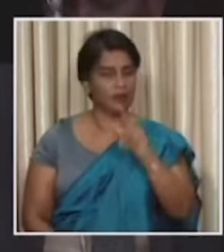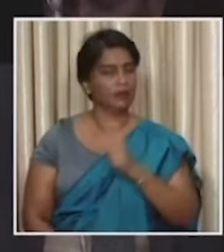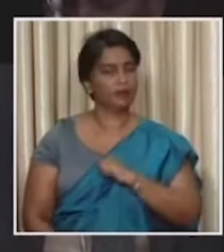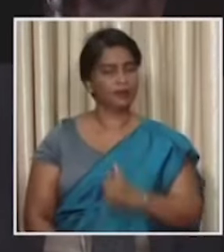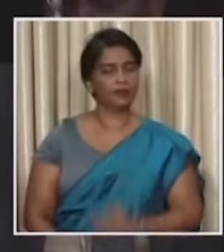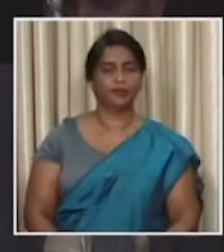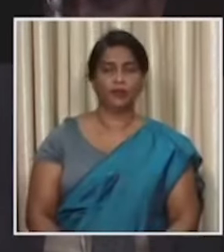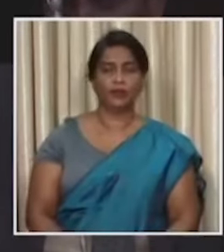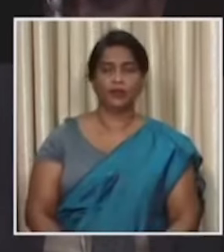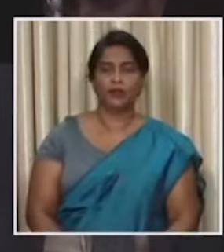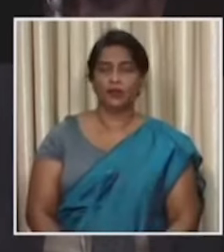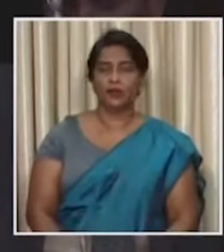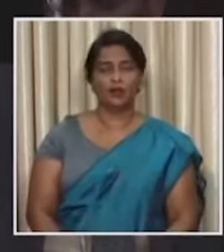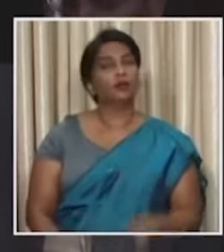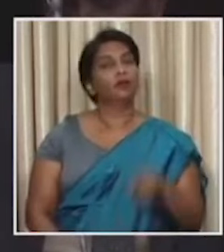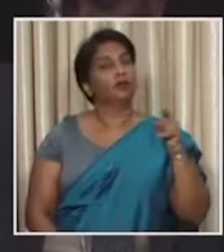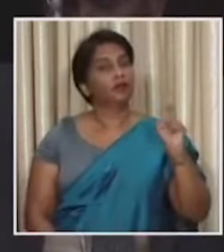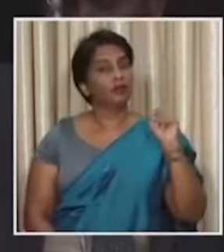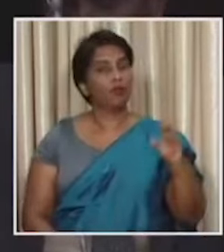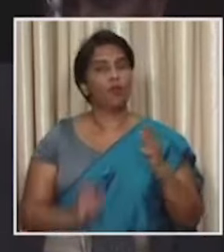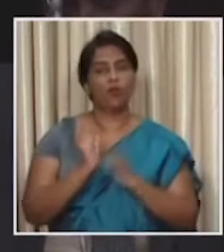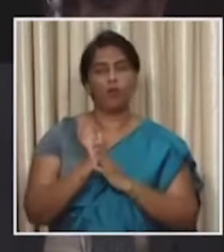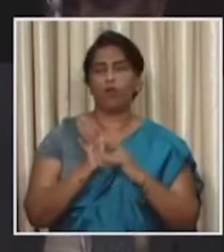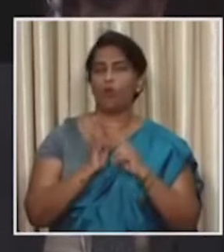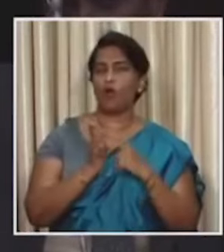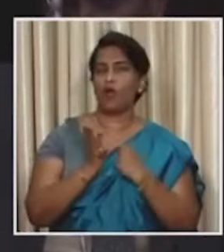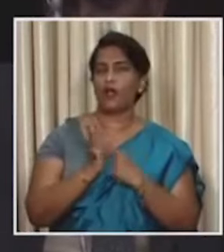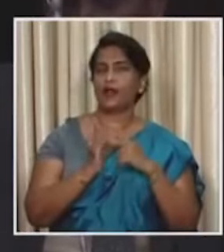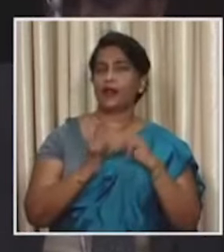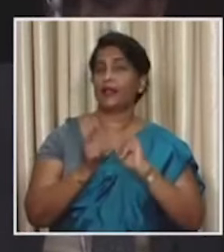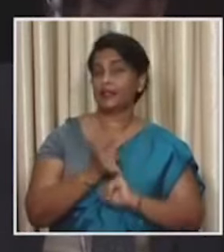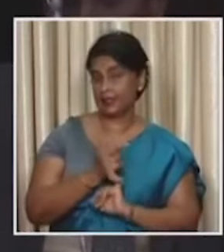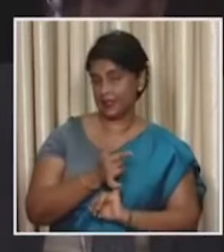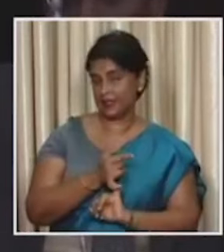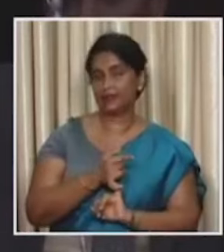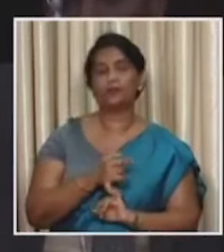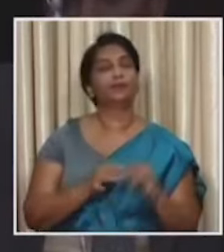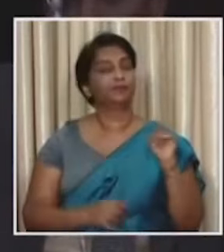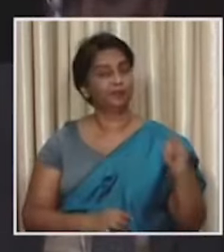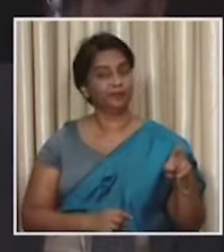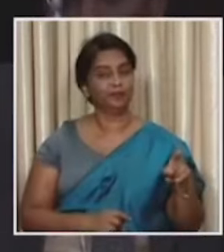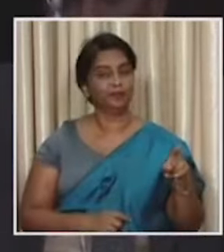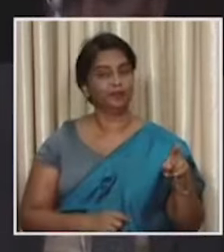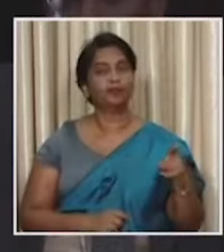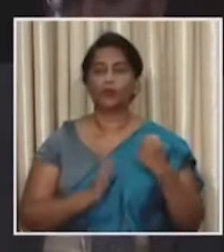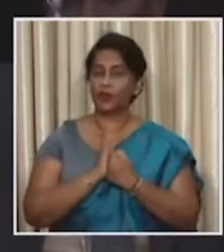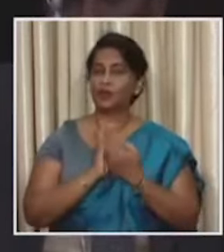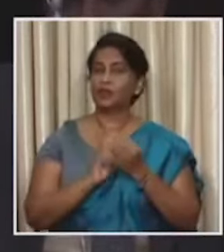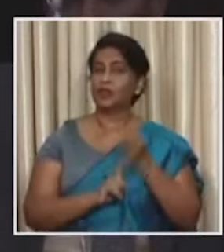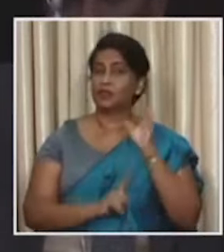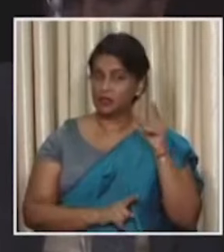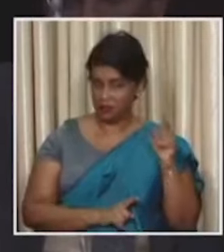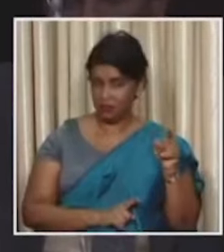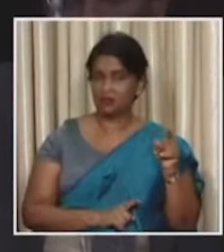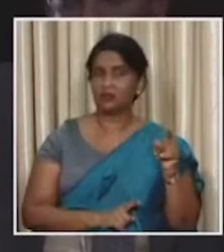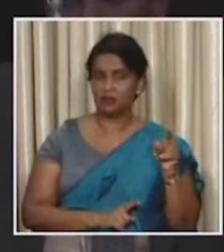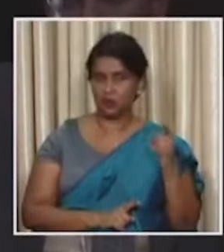He's a member called Morris. He's known as Morris. I think the Honorable President knows him. I think the Honorable Vijita